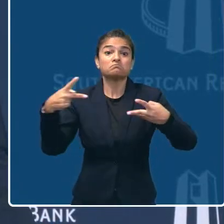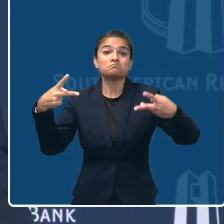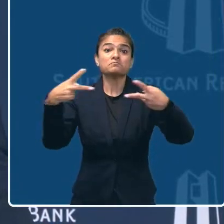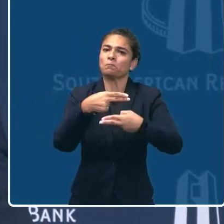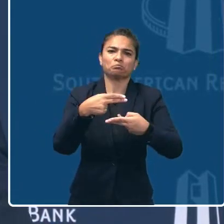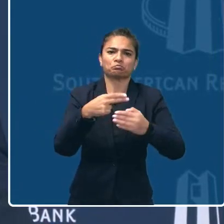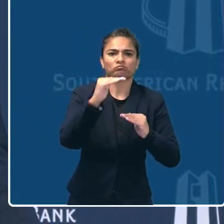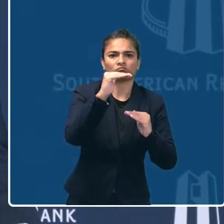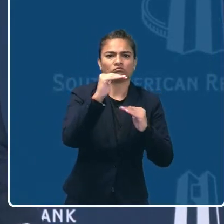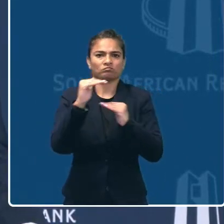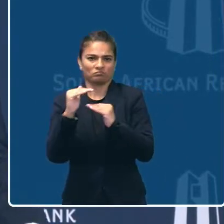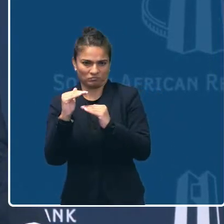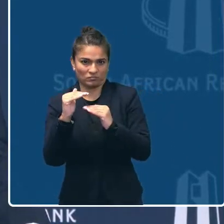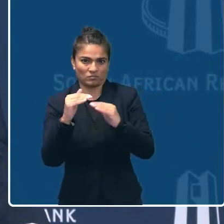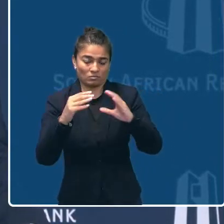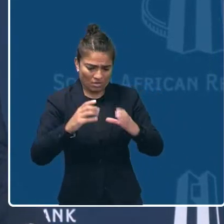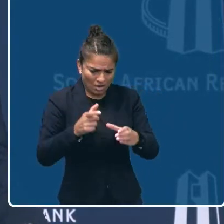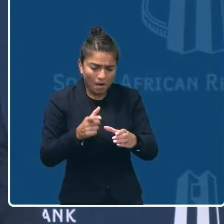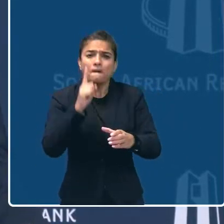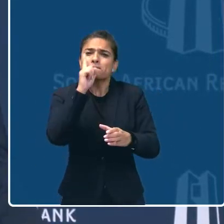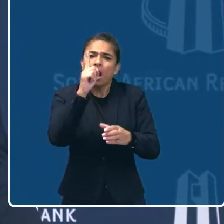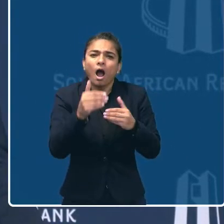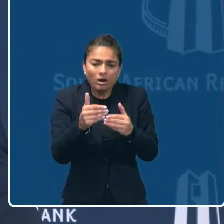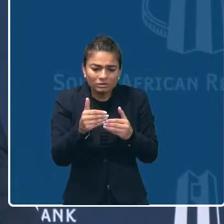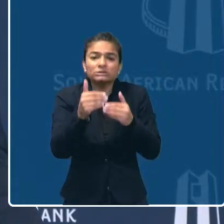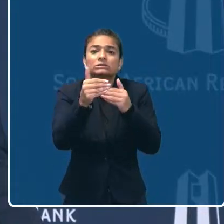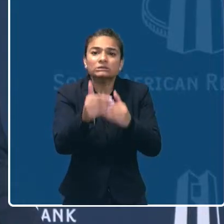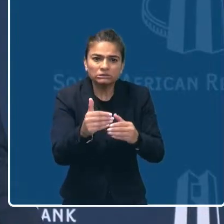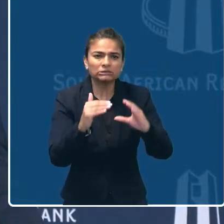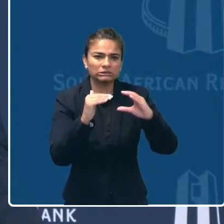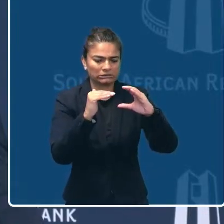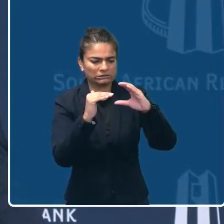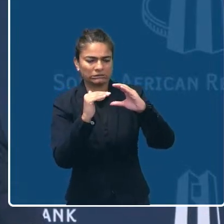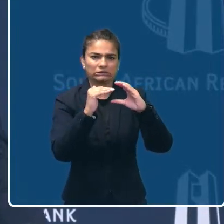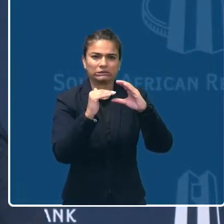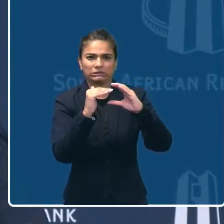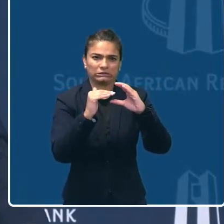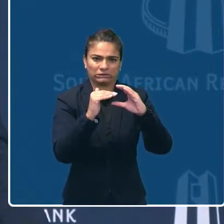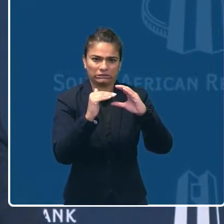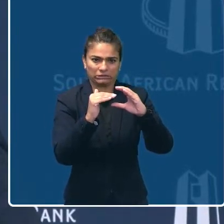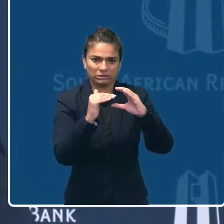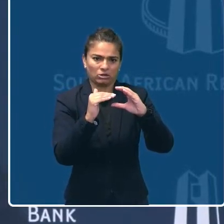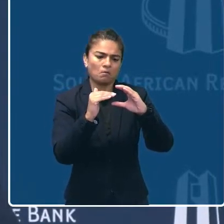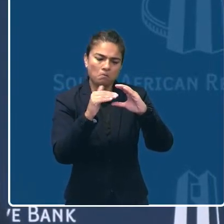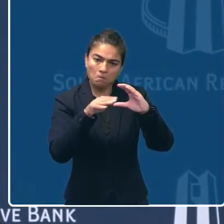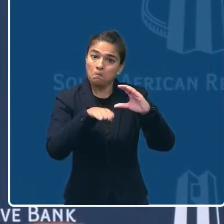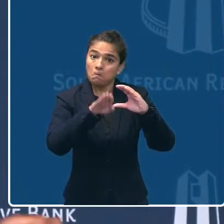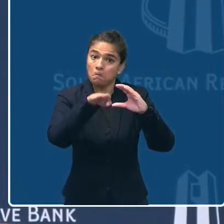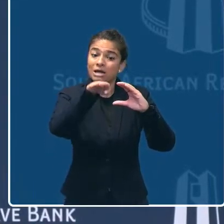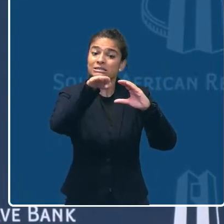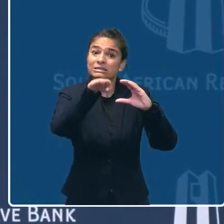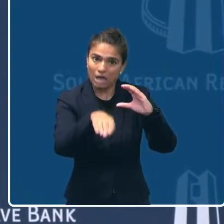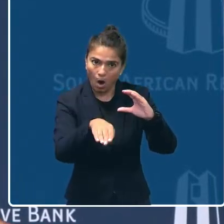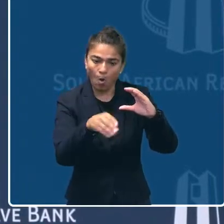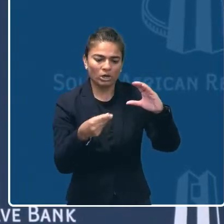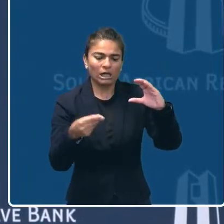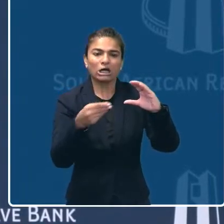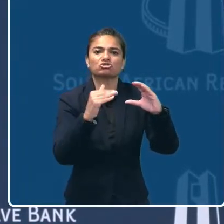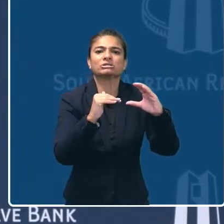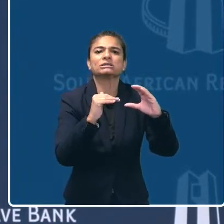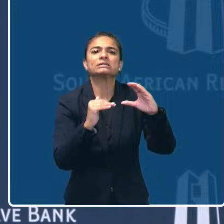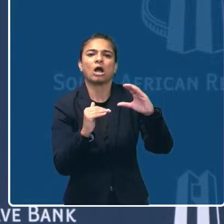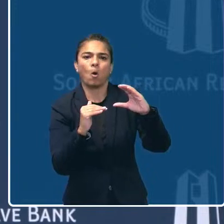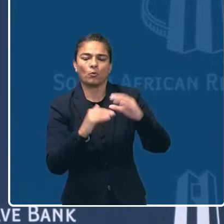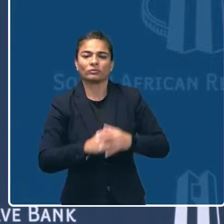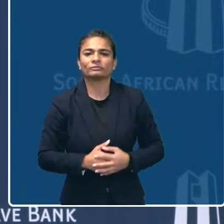3% scenario have a cut in this quarter. However, rates move steadily